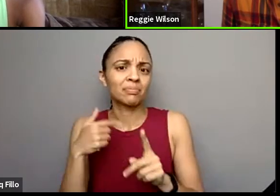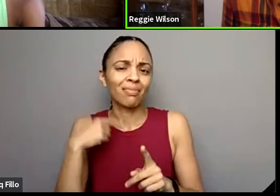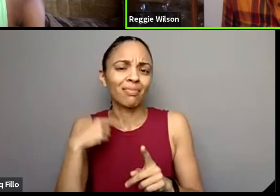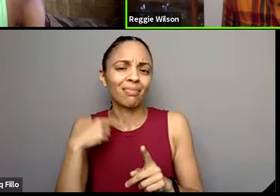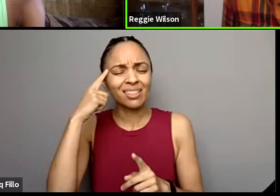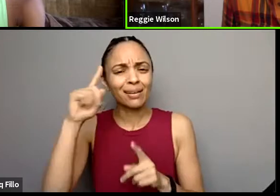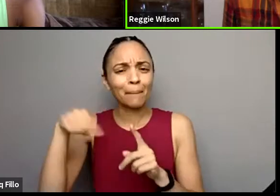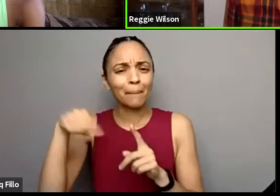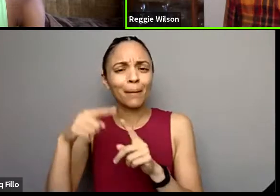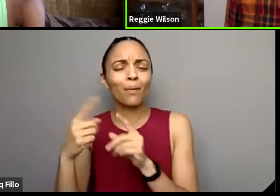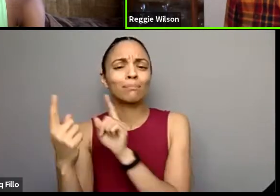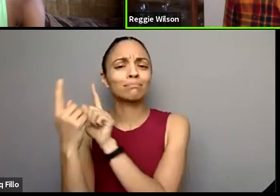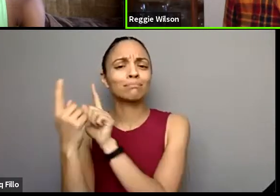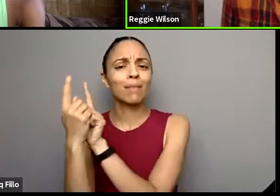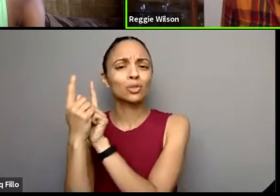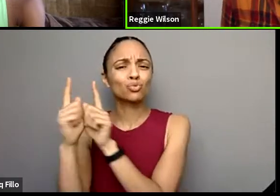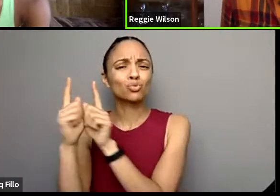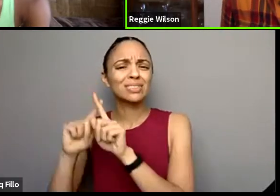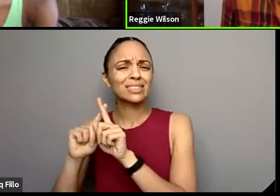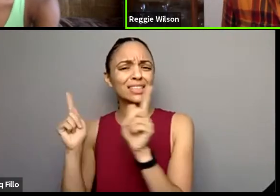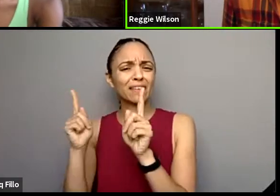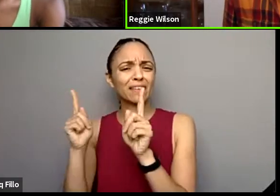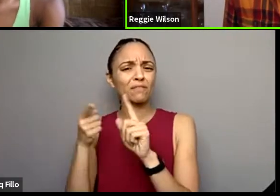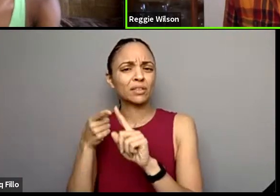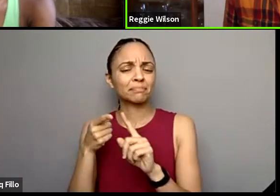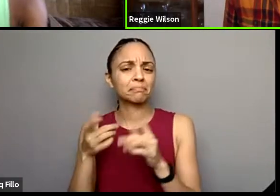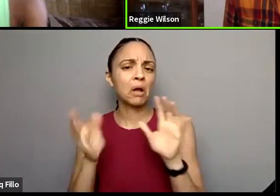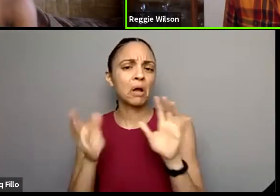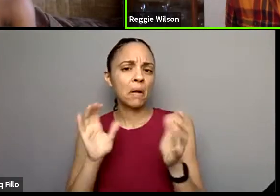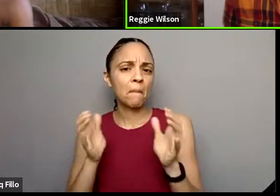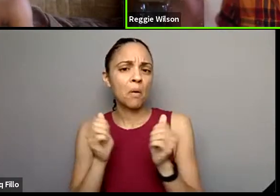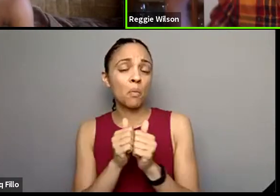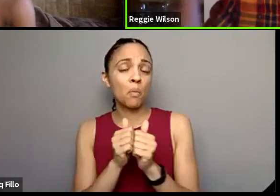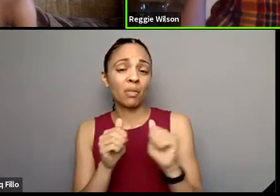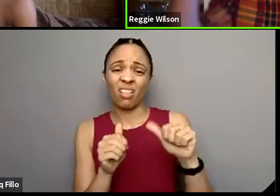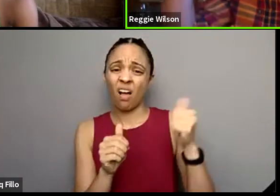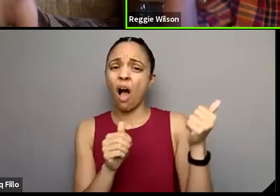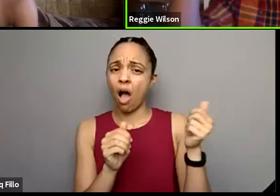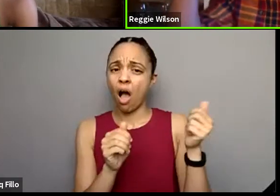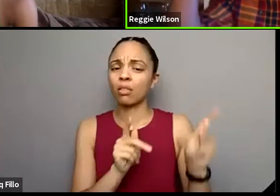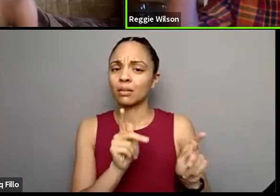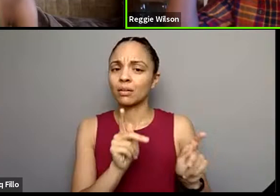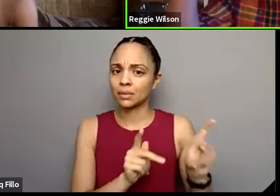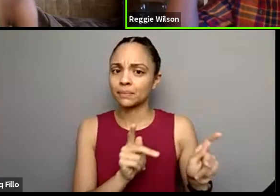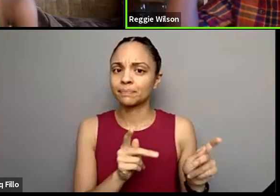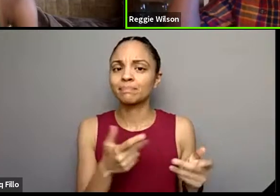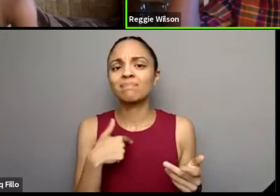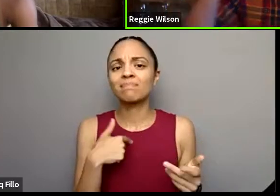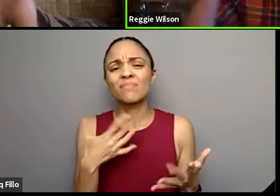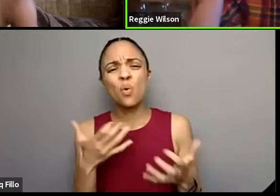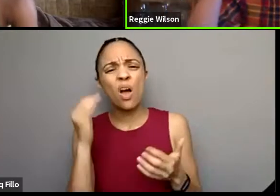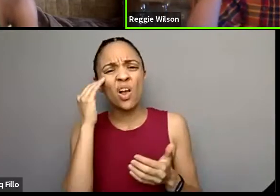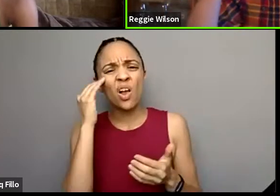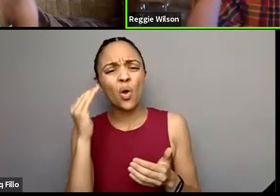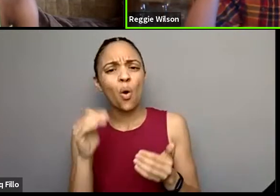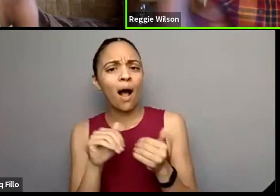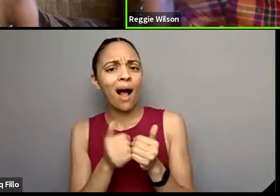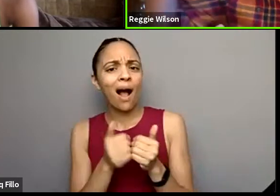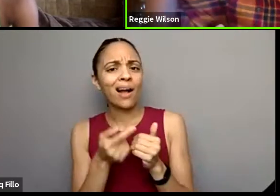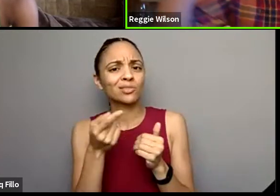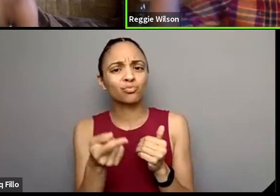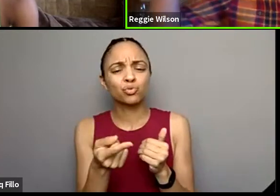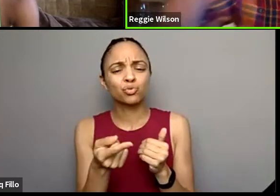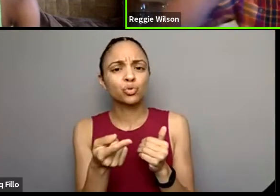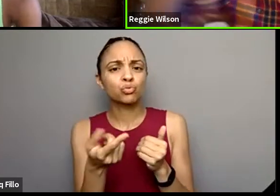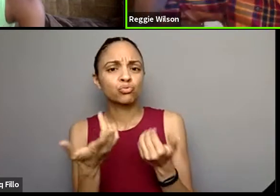I was gonna put you on the spot before I put myself on the spot. Can you talk a little bit more about how you think about that relationship? I mean, do you think of it as a hierarchy?